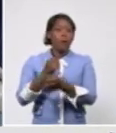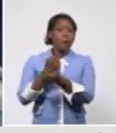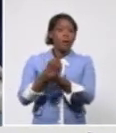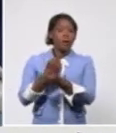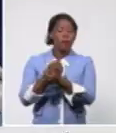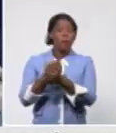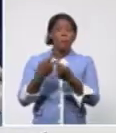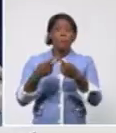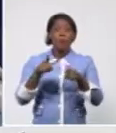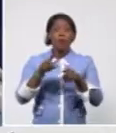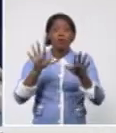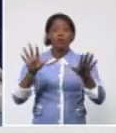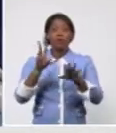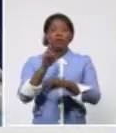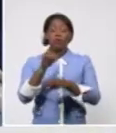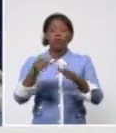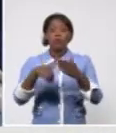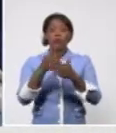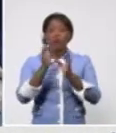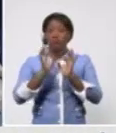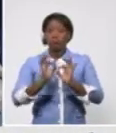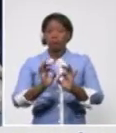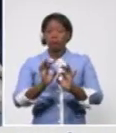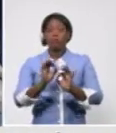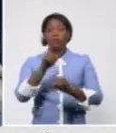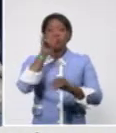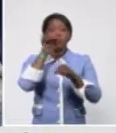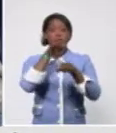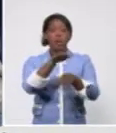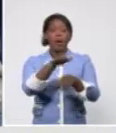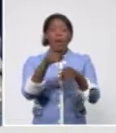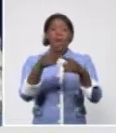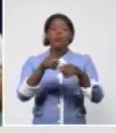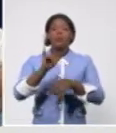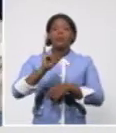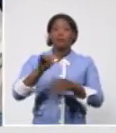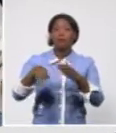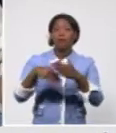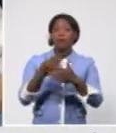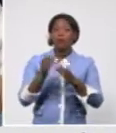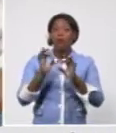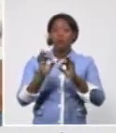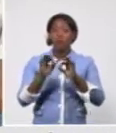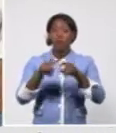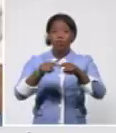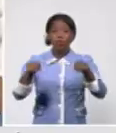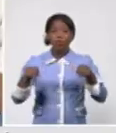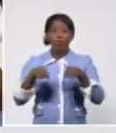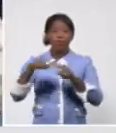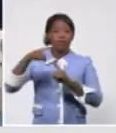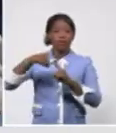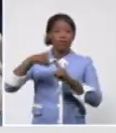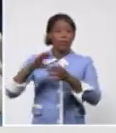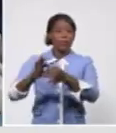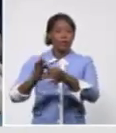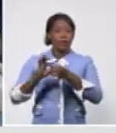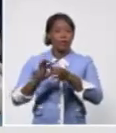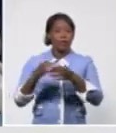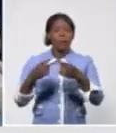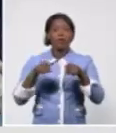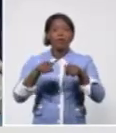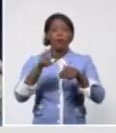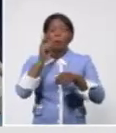hospital, 6 in intensive care. The patient suffered from